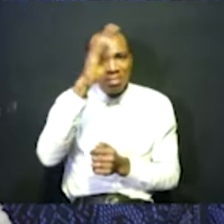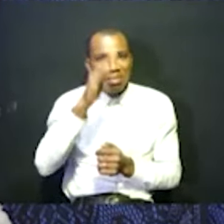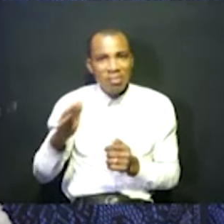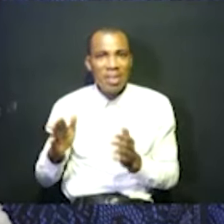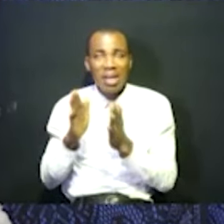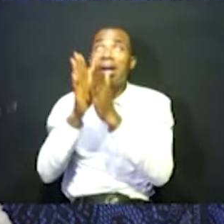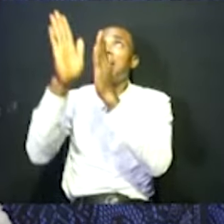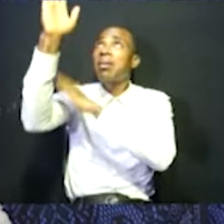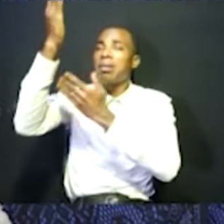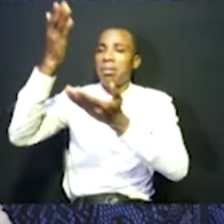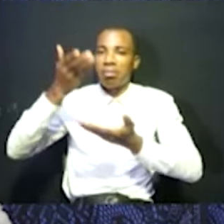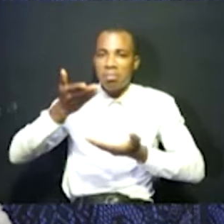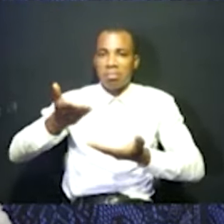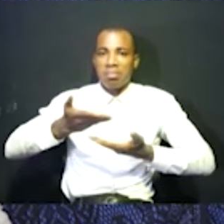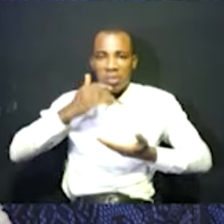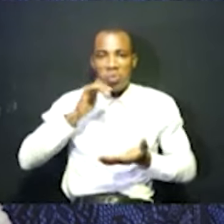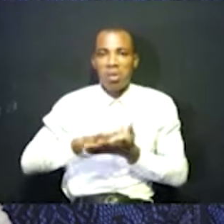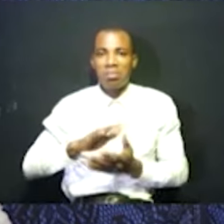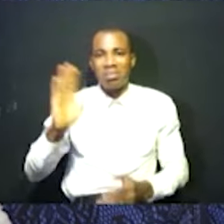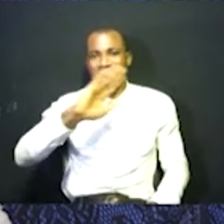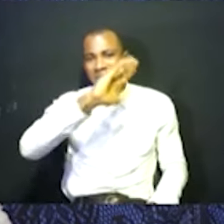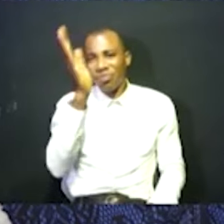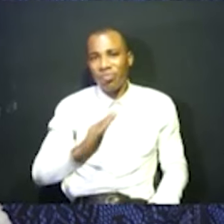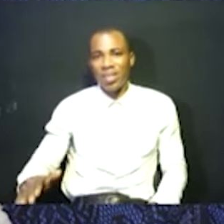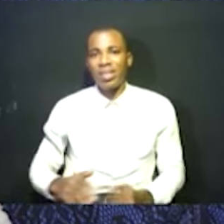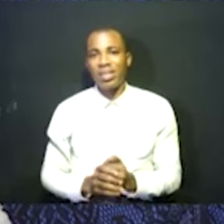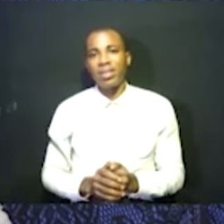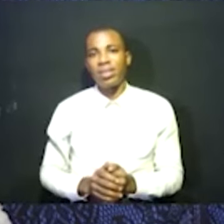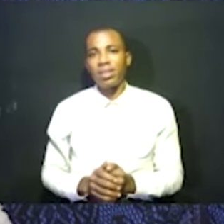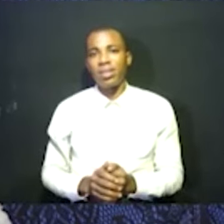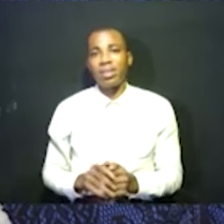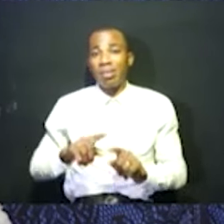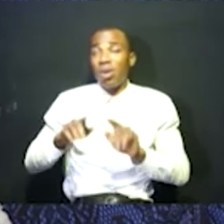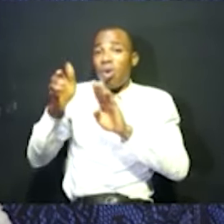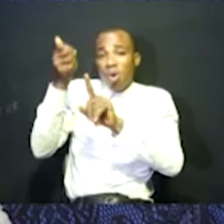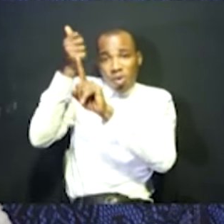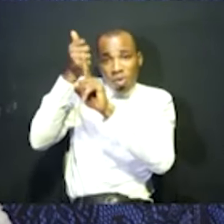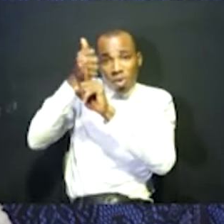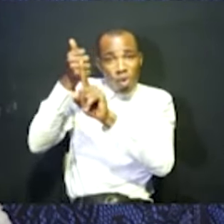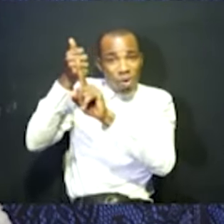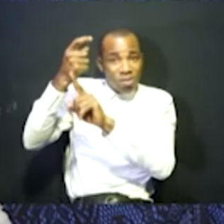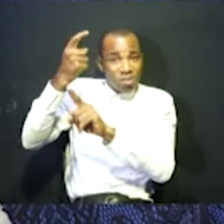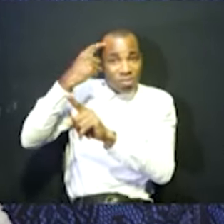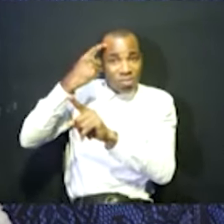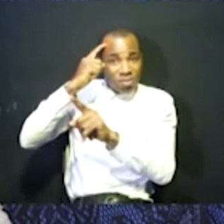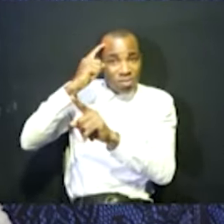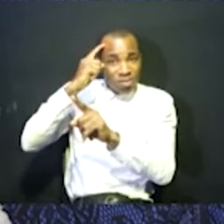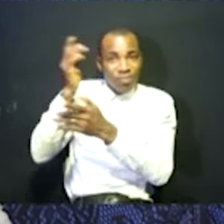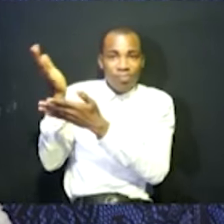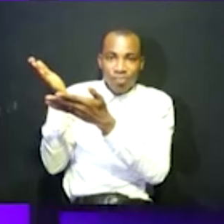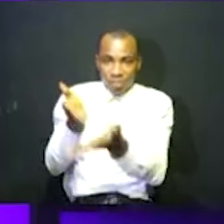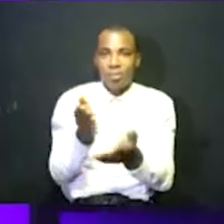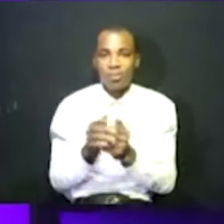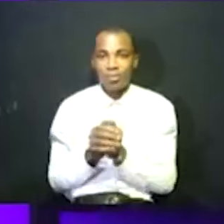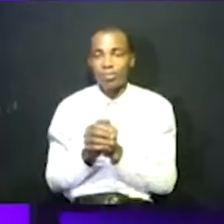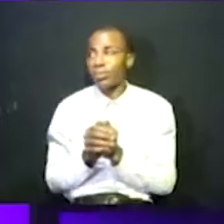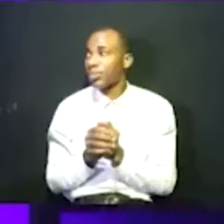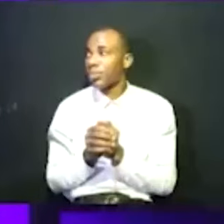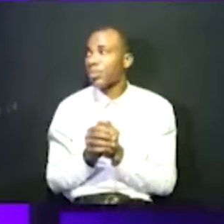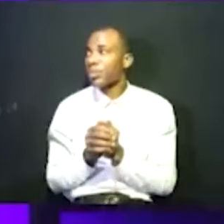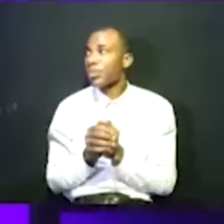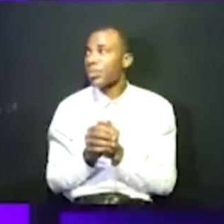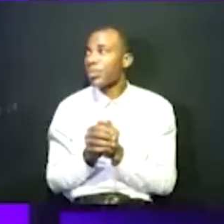na opes obenya. No. David. Marriage is God's own idea. Awari eyo nyankopon adwene. Shall